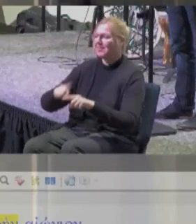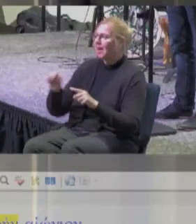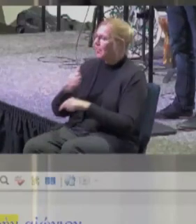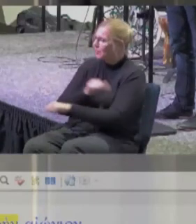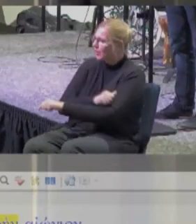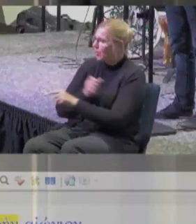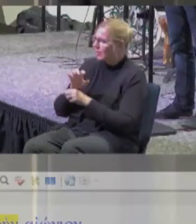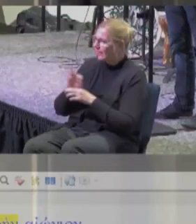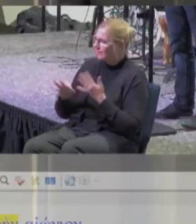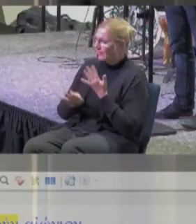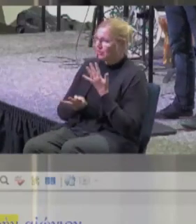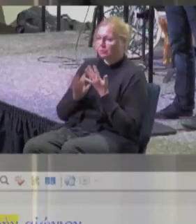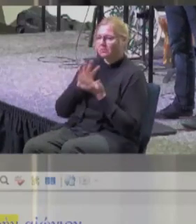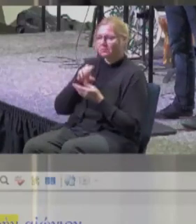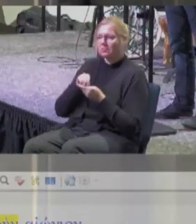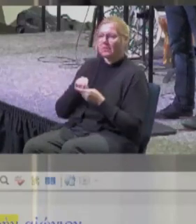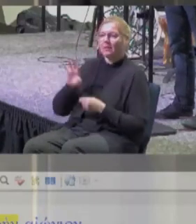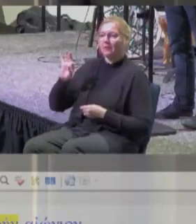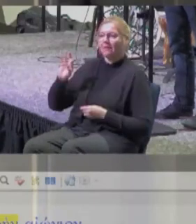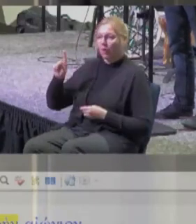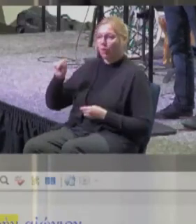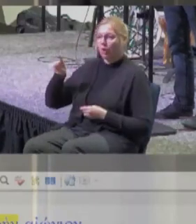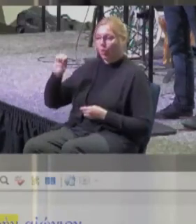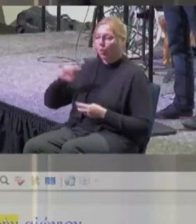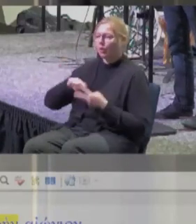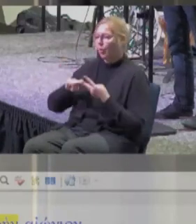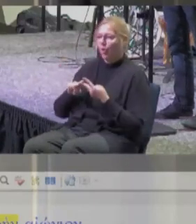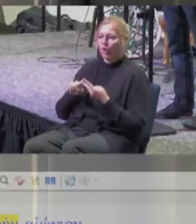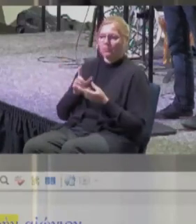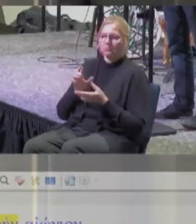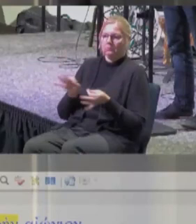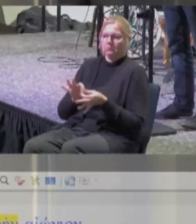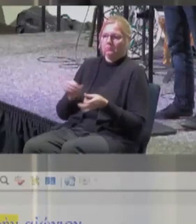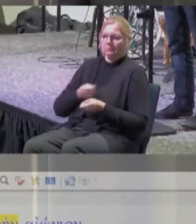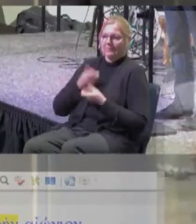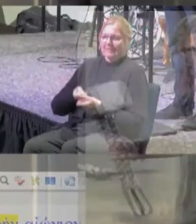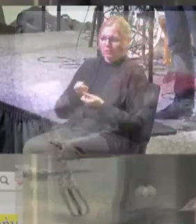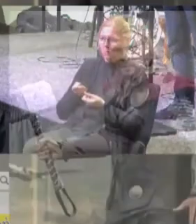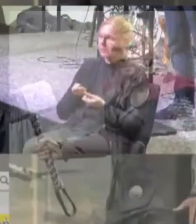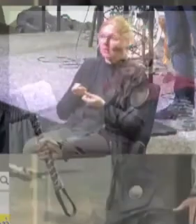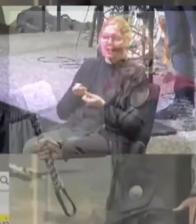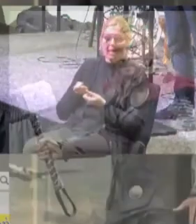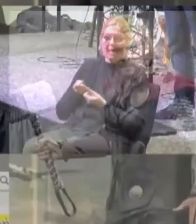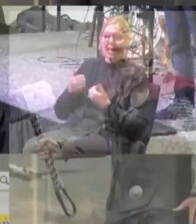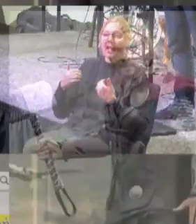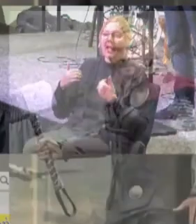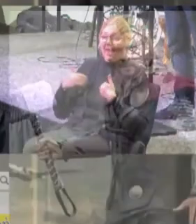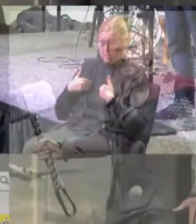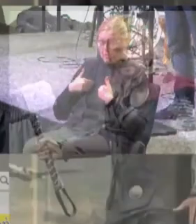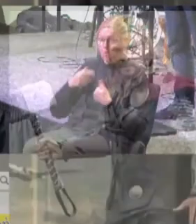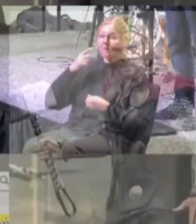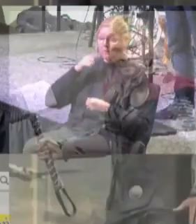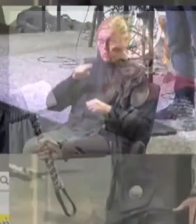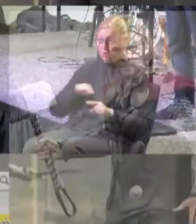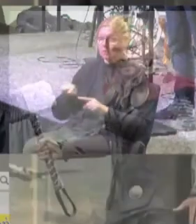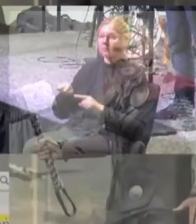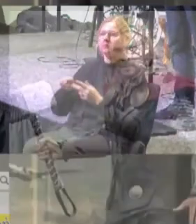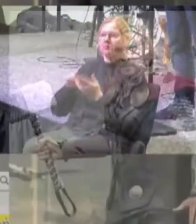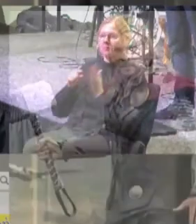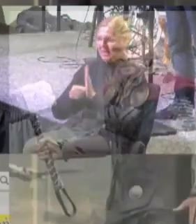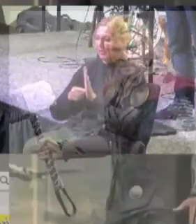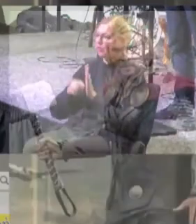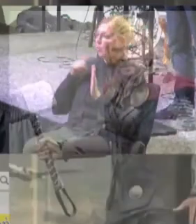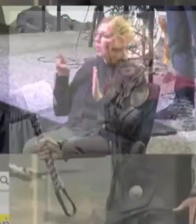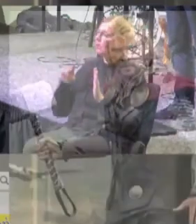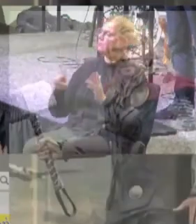features are common in folkloric discourse. Animals talk. And Marvel's Thor fights with a hammer and travels